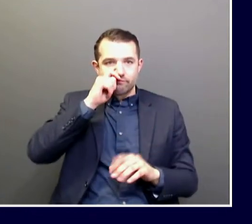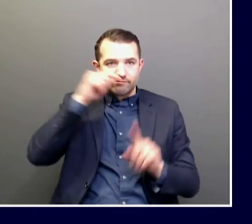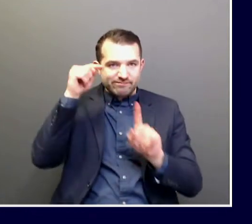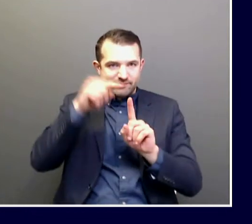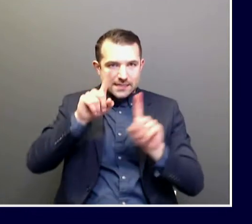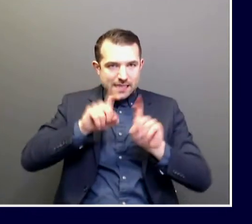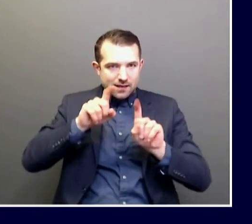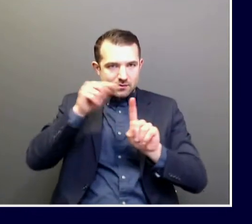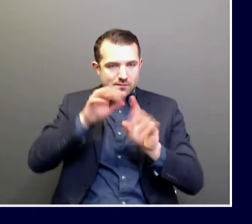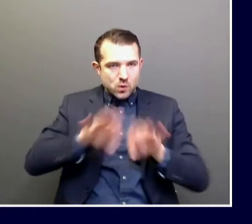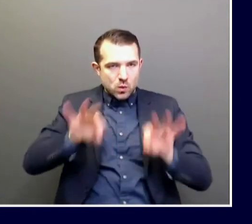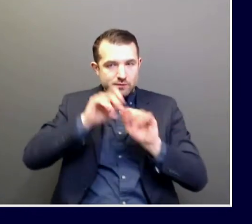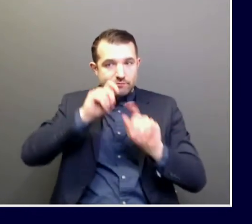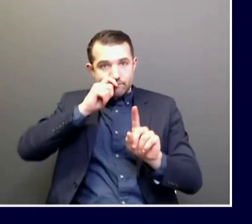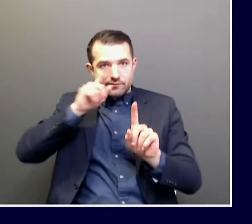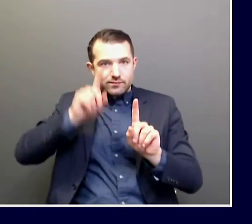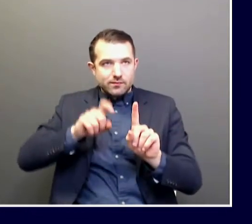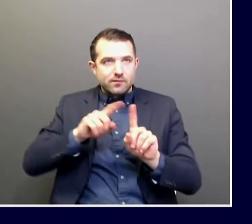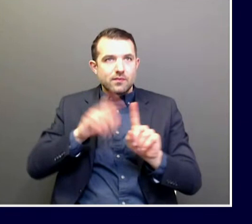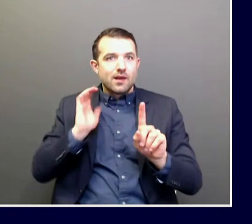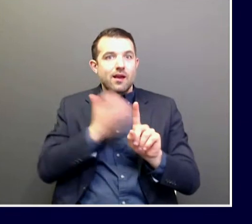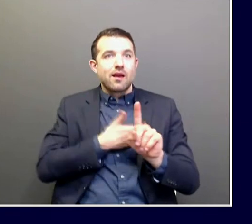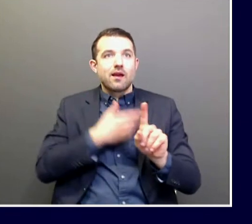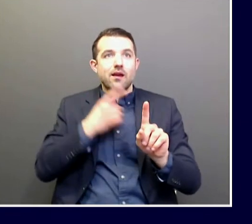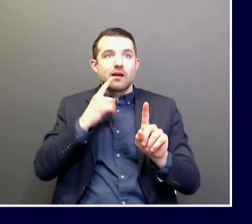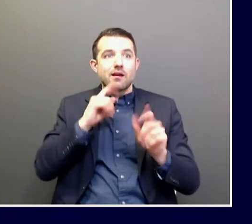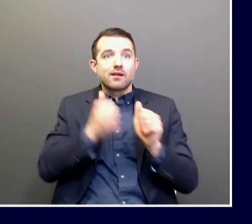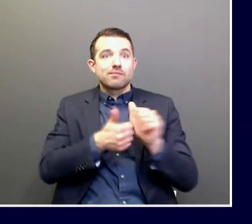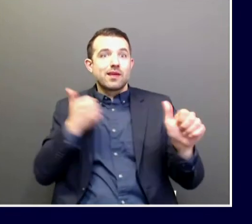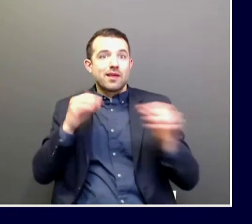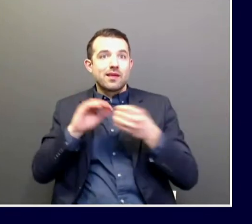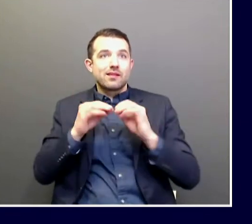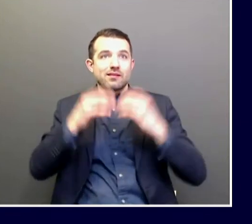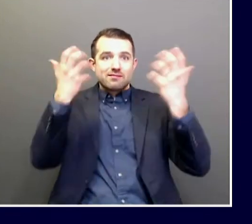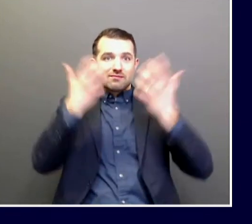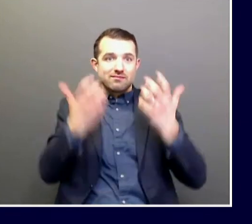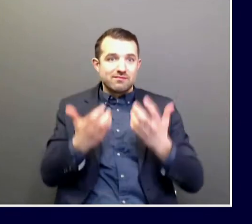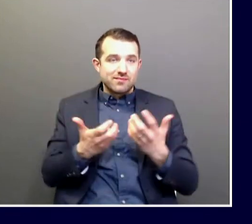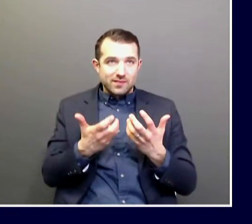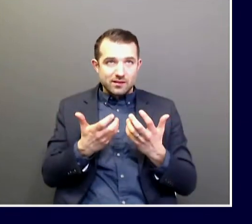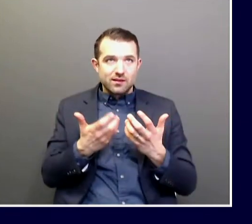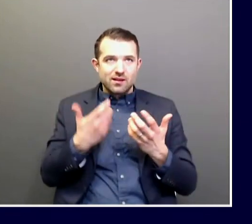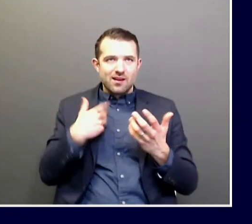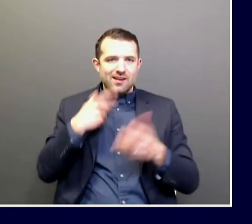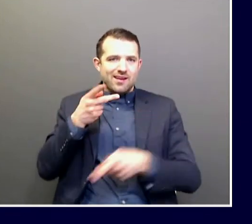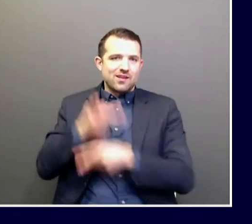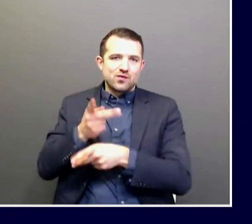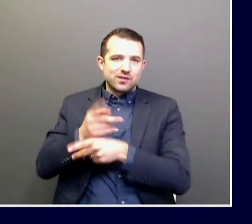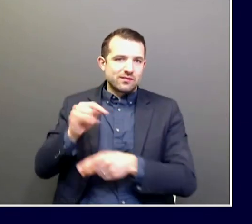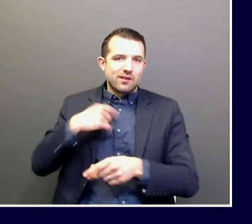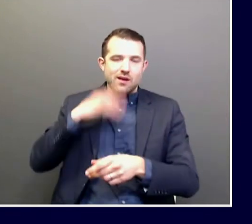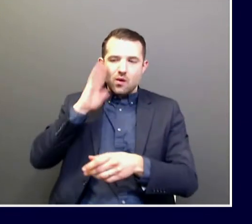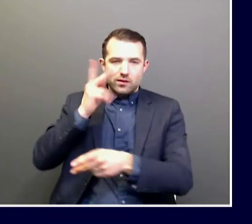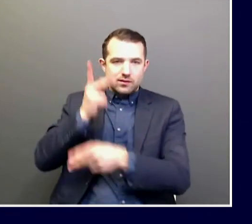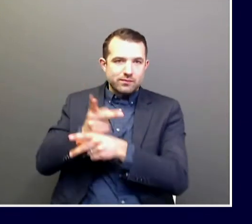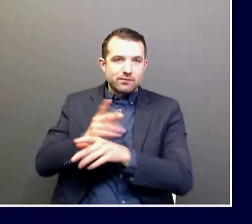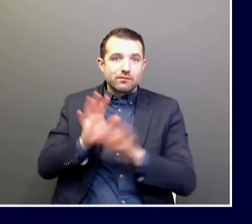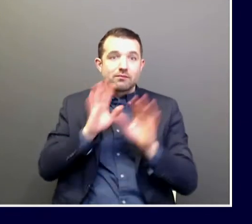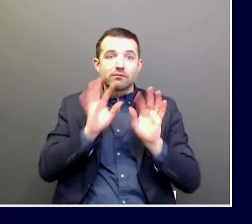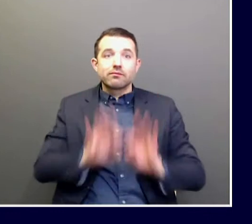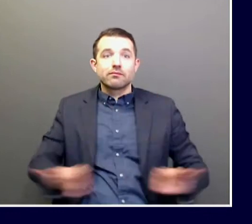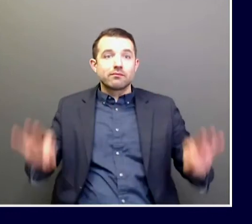for the backlog. What matters is getting people access to testing and getting them their results. The backlog is not affected by any of